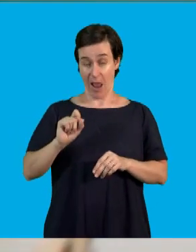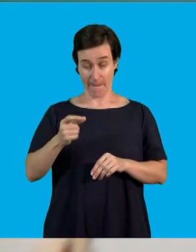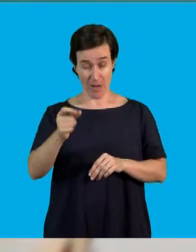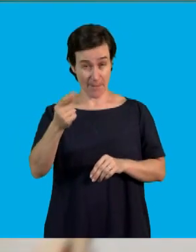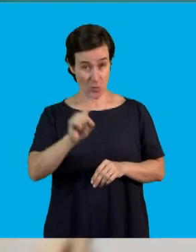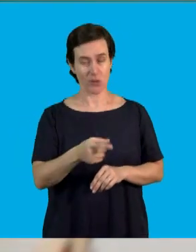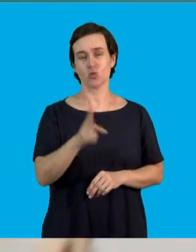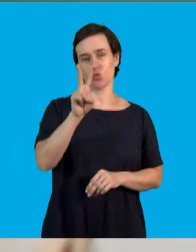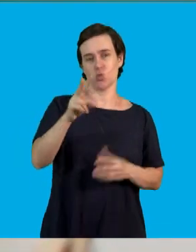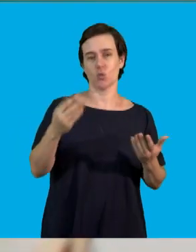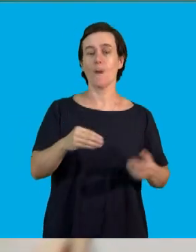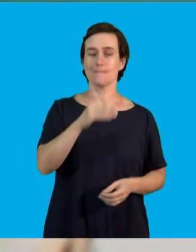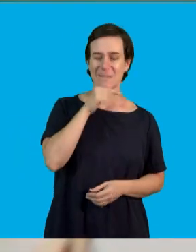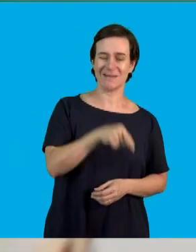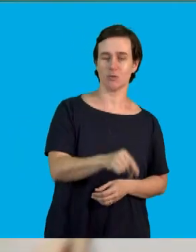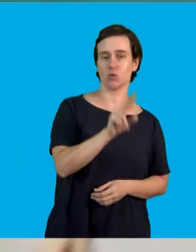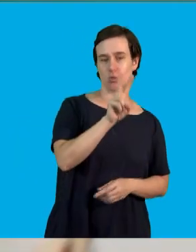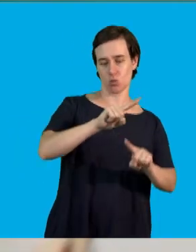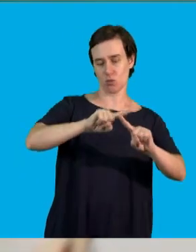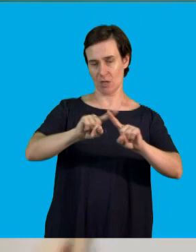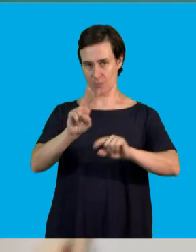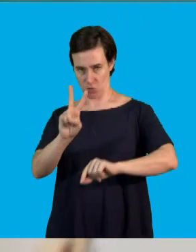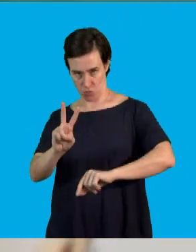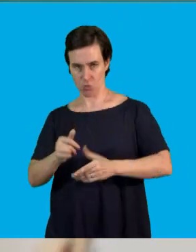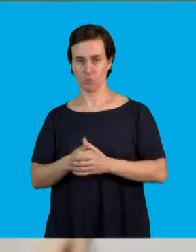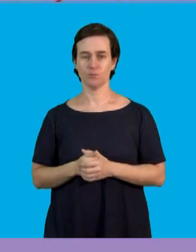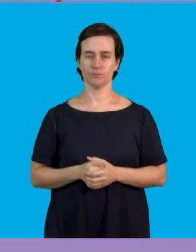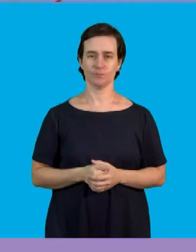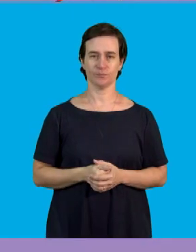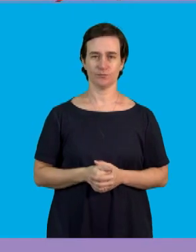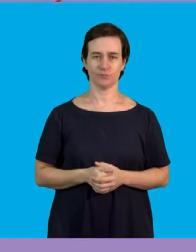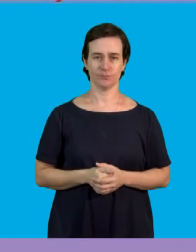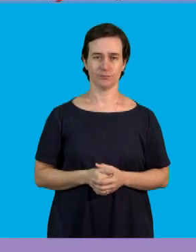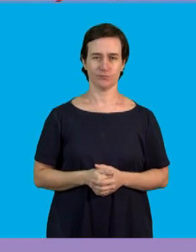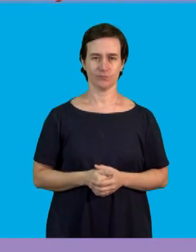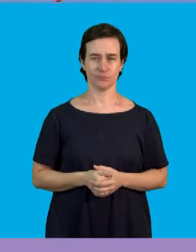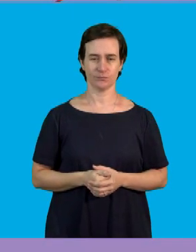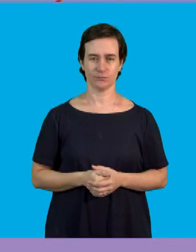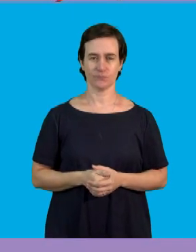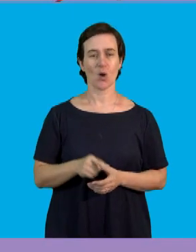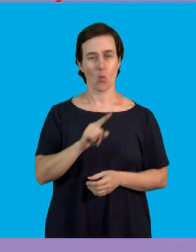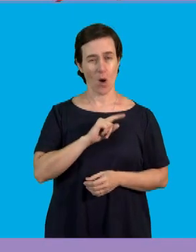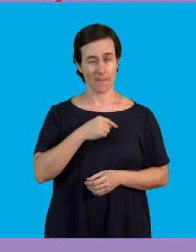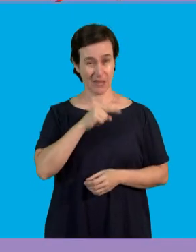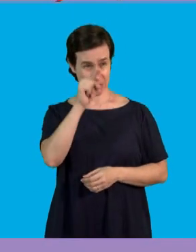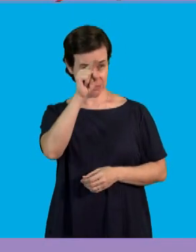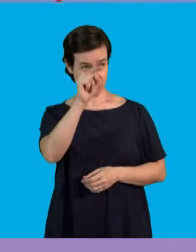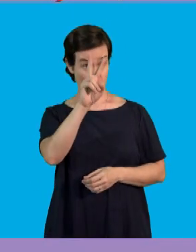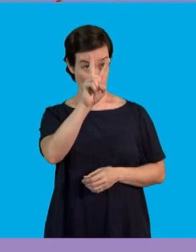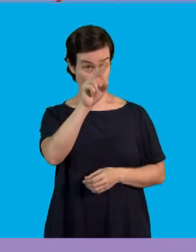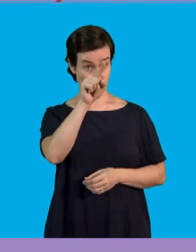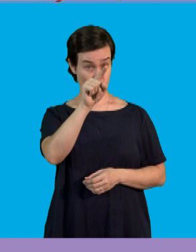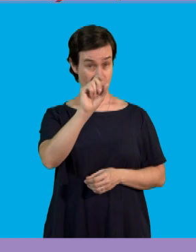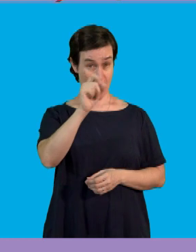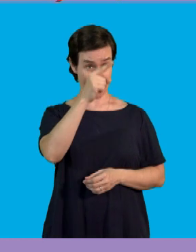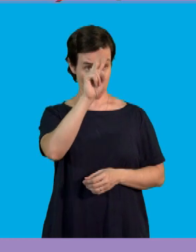lowest frequency is 2 times. That means I need to multiply with the 2 again, because I've chosen 2 as